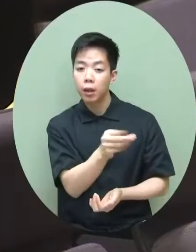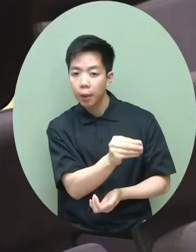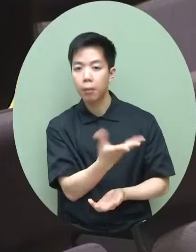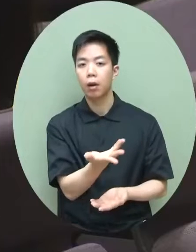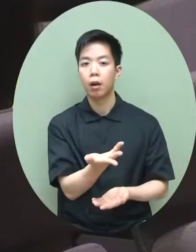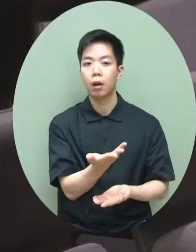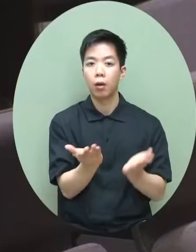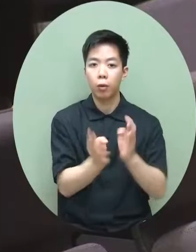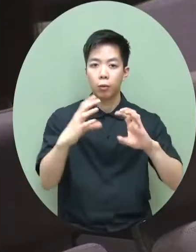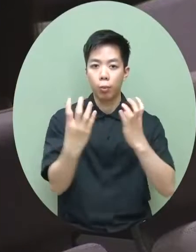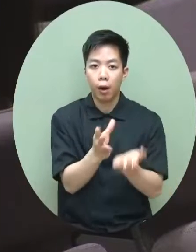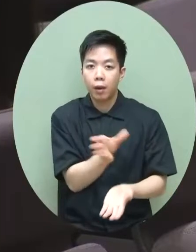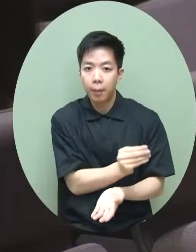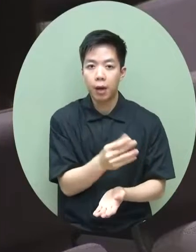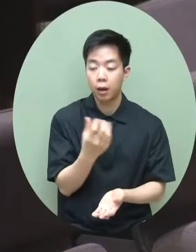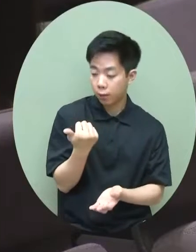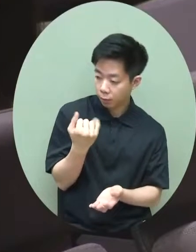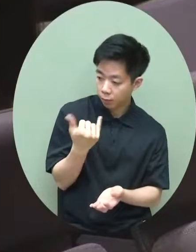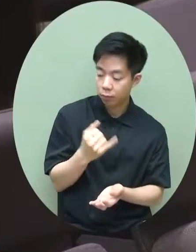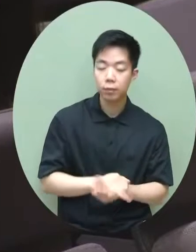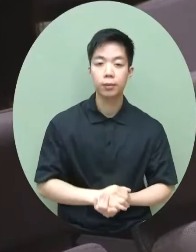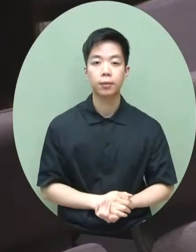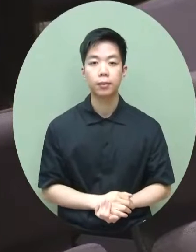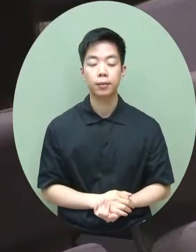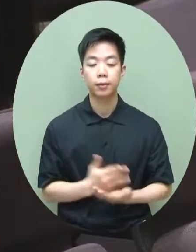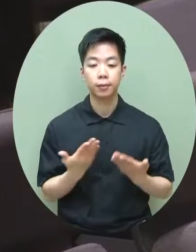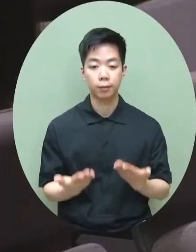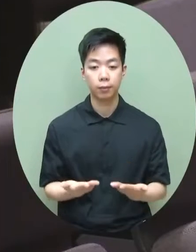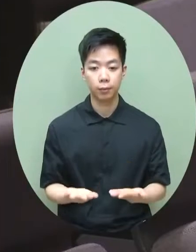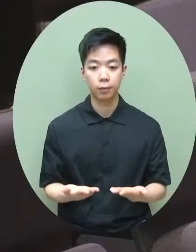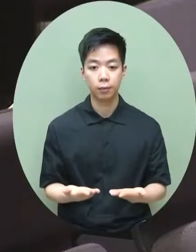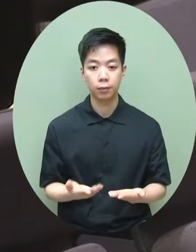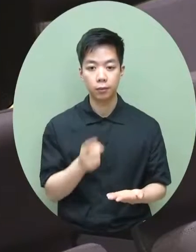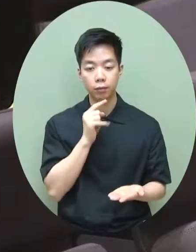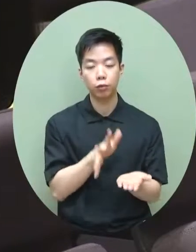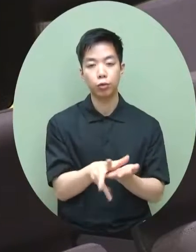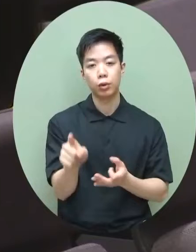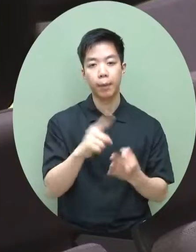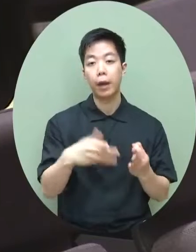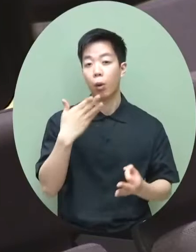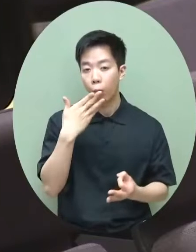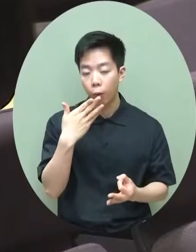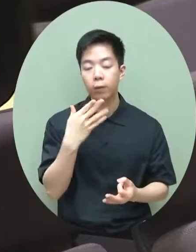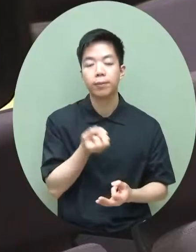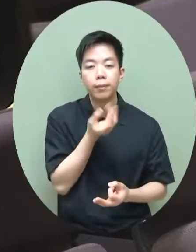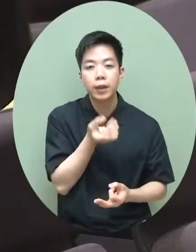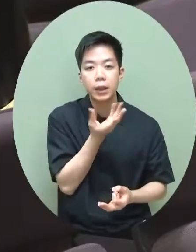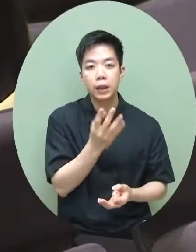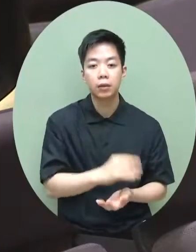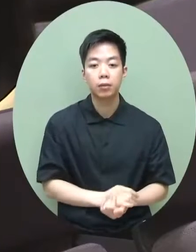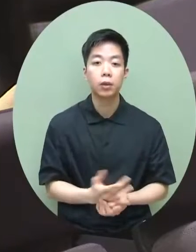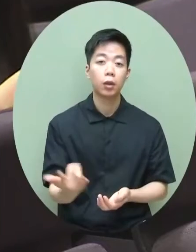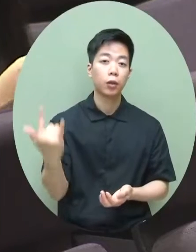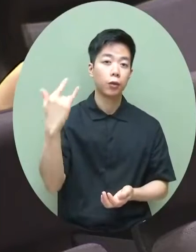school? Another question is, some experts today, like Dr. Ho Pak Leung, suggested that we can suspend the